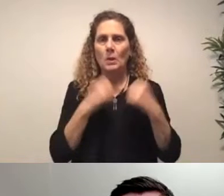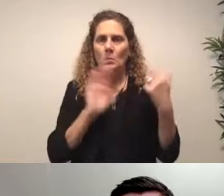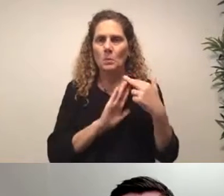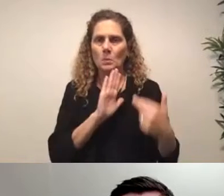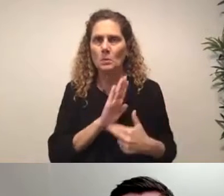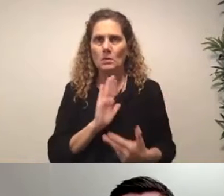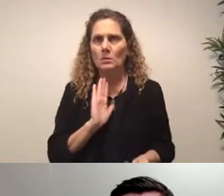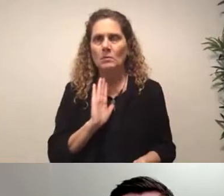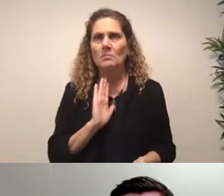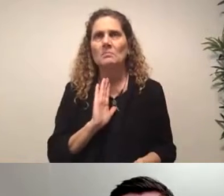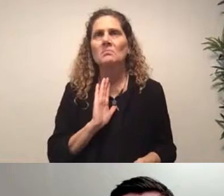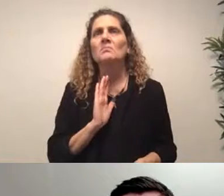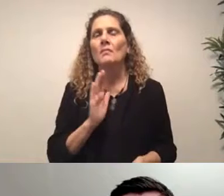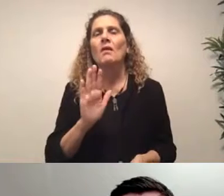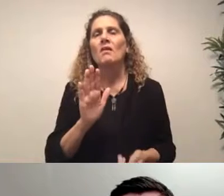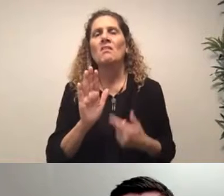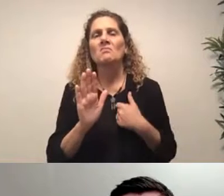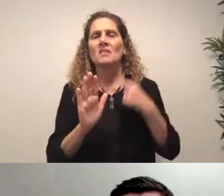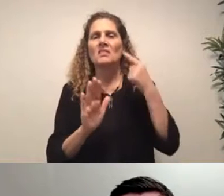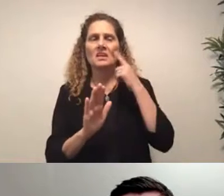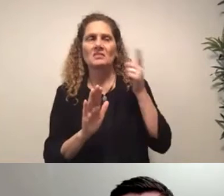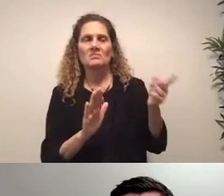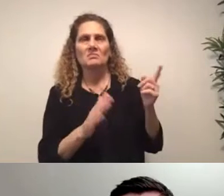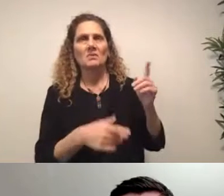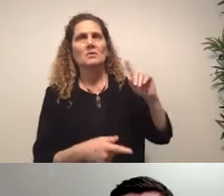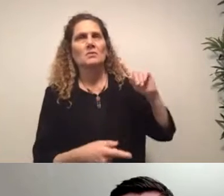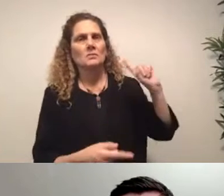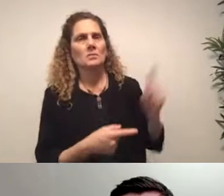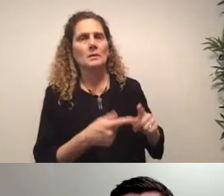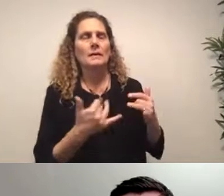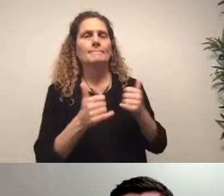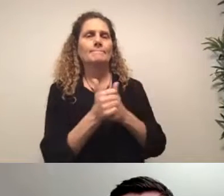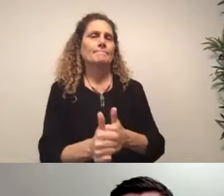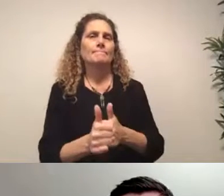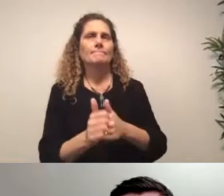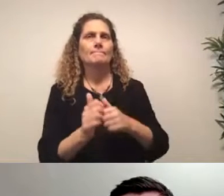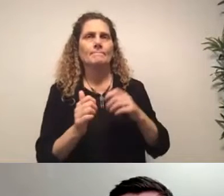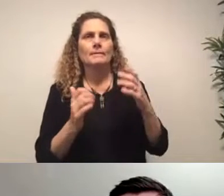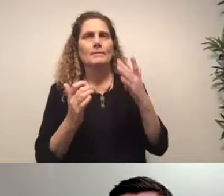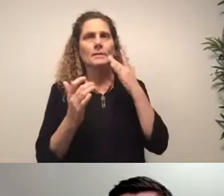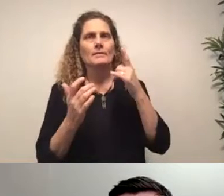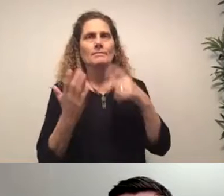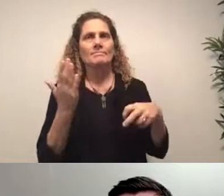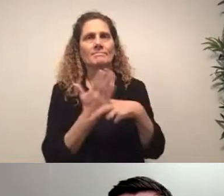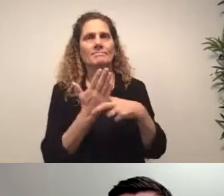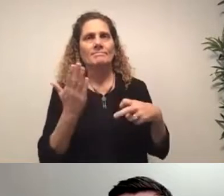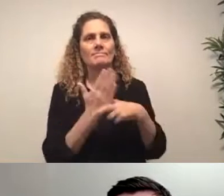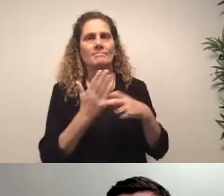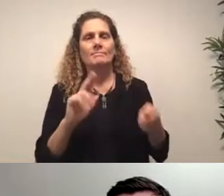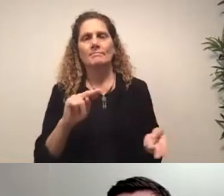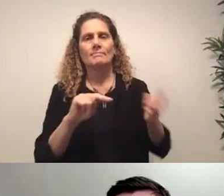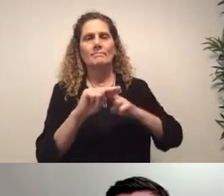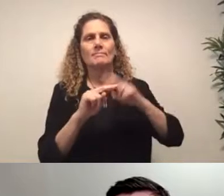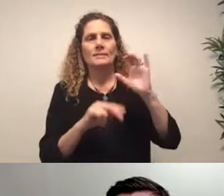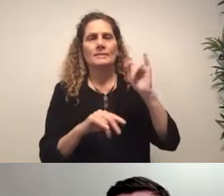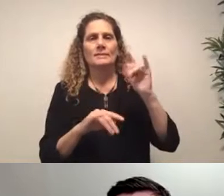check that to give you the most accurate answer I can. So we'll get back to you, Patrick, on that. It looks like we're coming up on one of the final questions. A reminder, if you